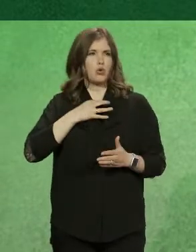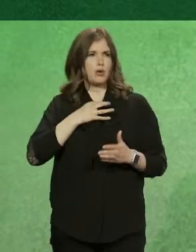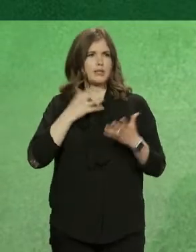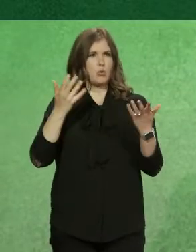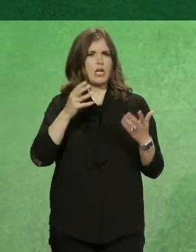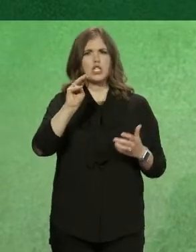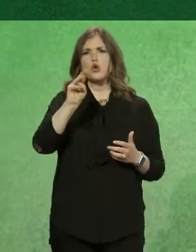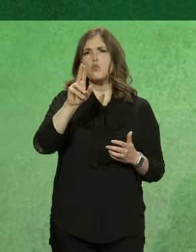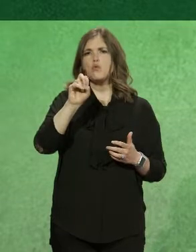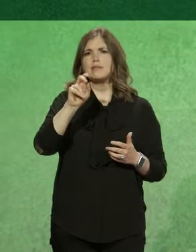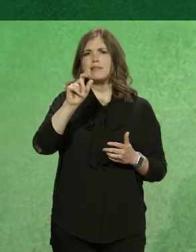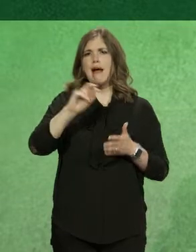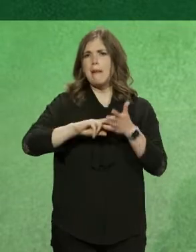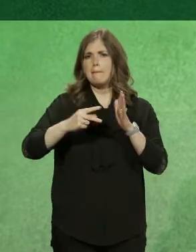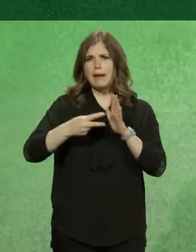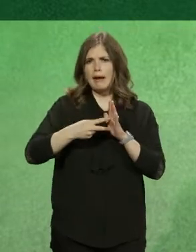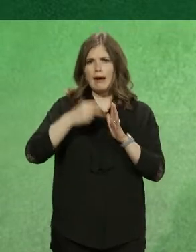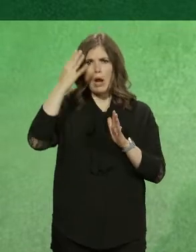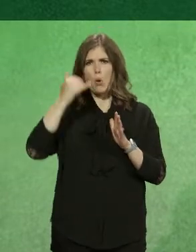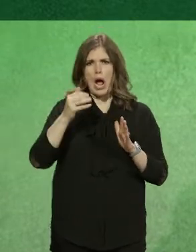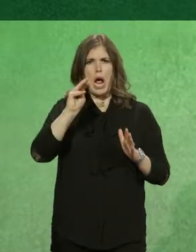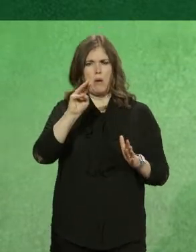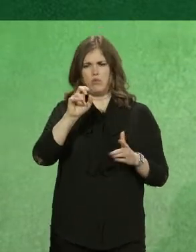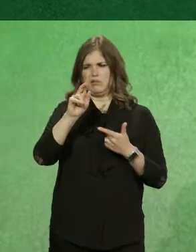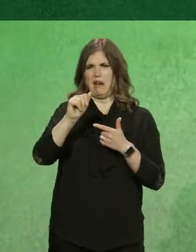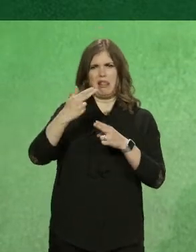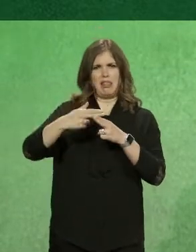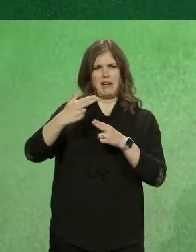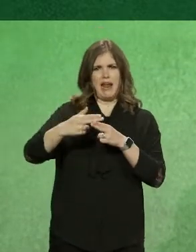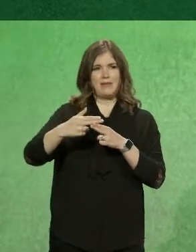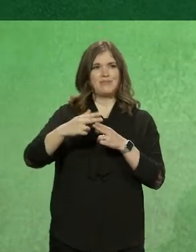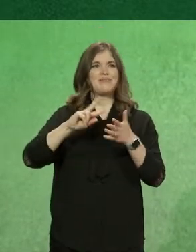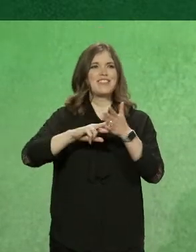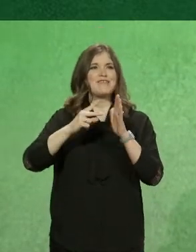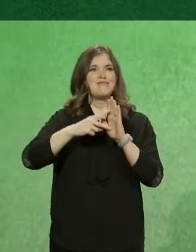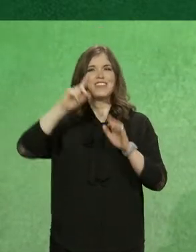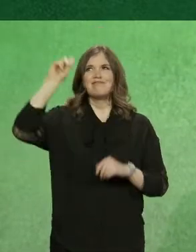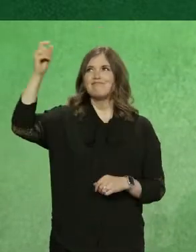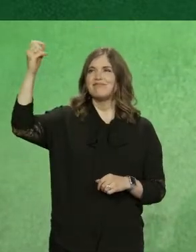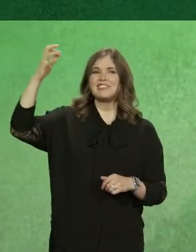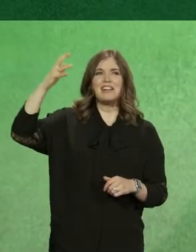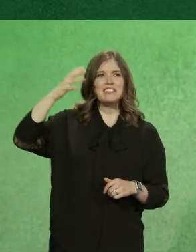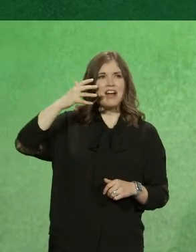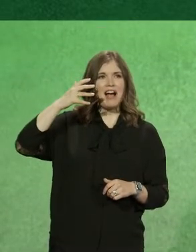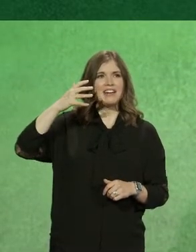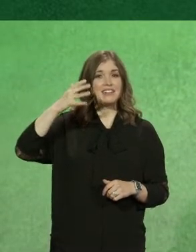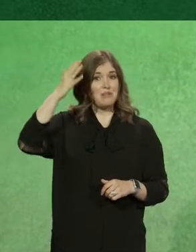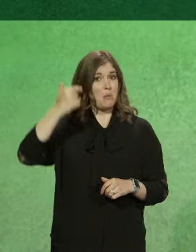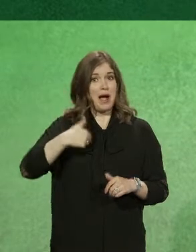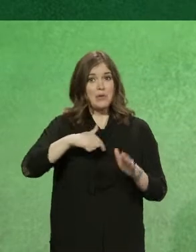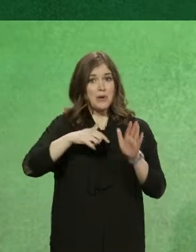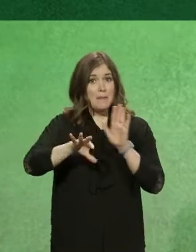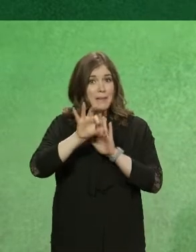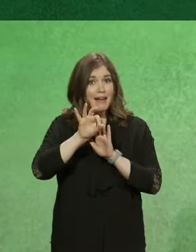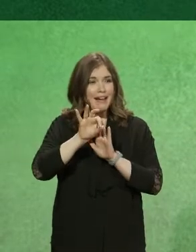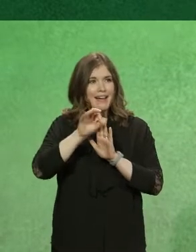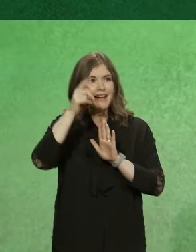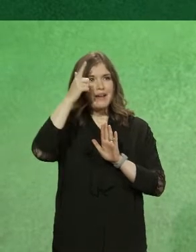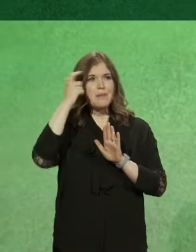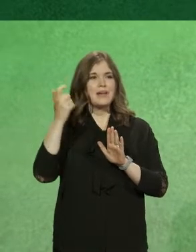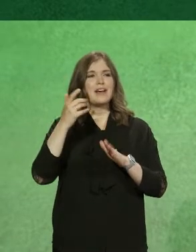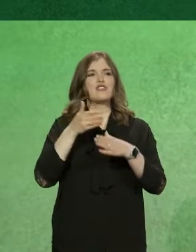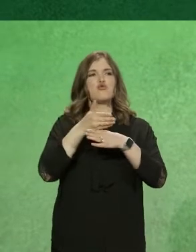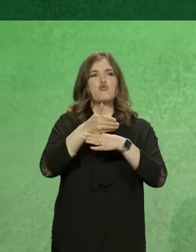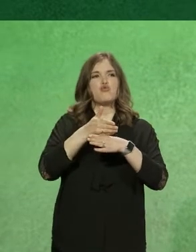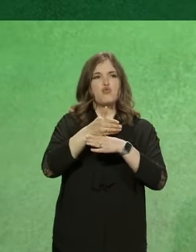is and why Musana. Well, Musana means sunshine, and why Musana? Wood fuel